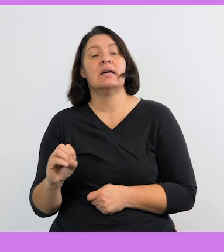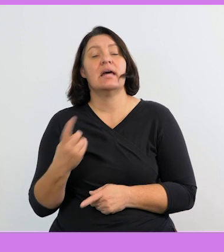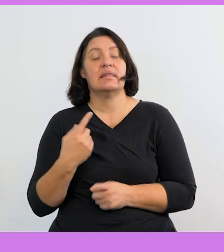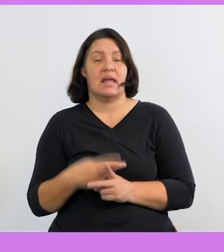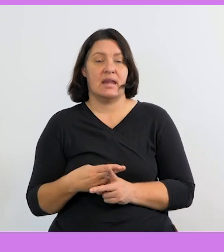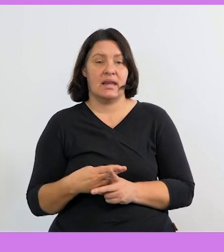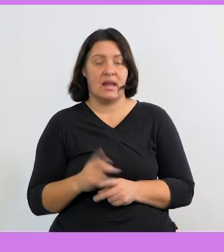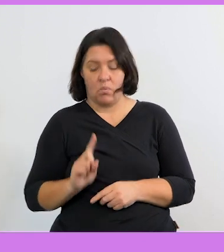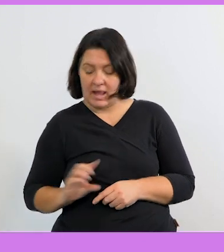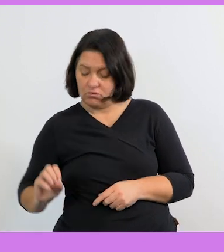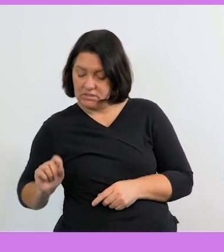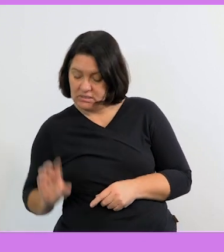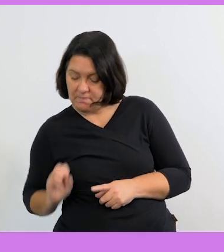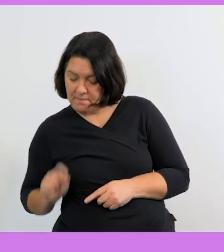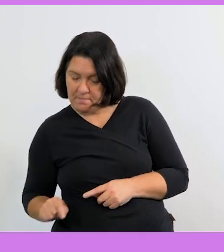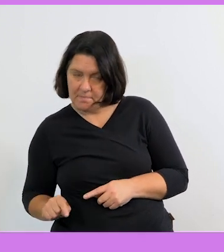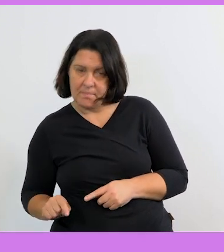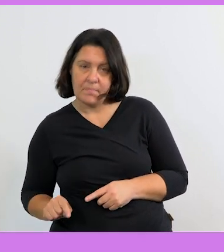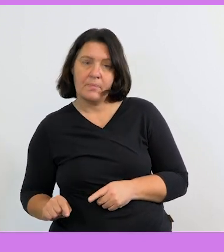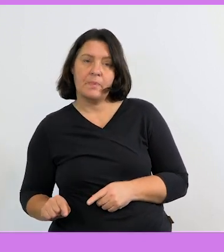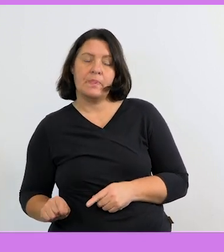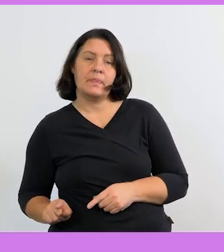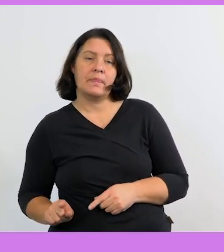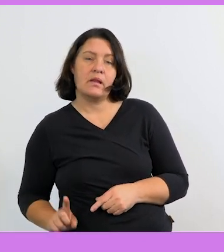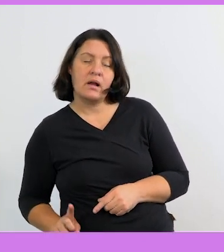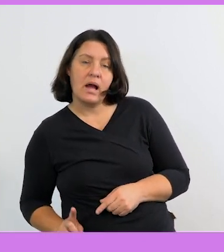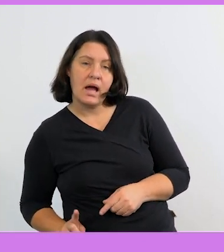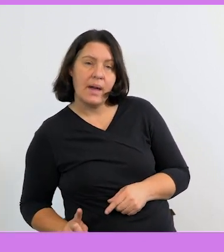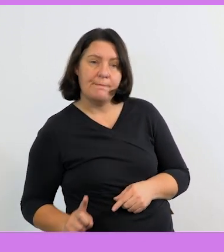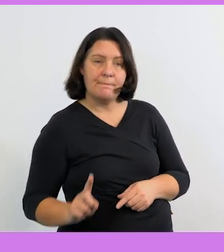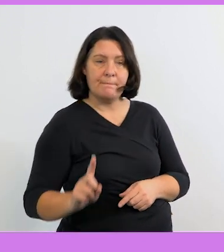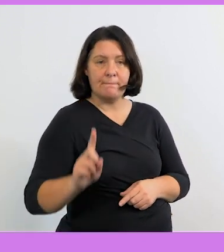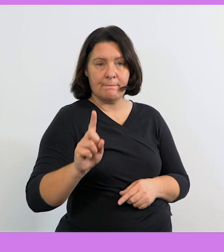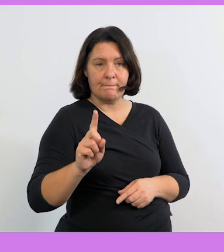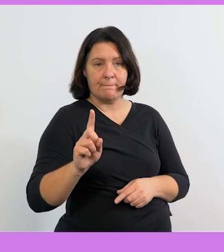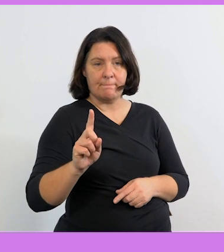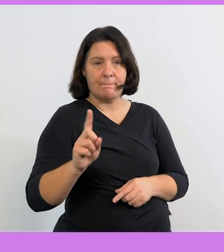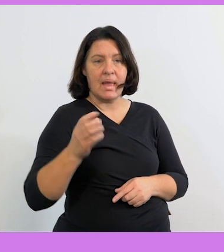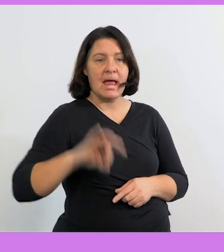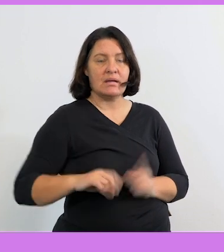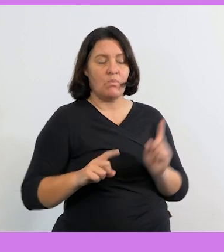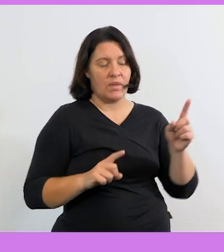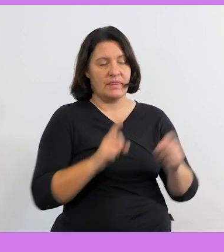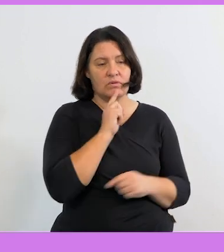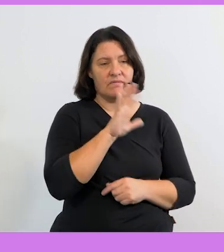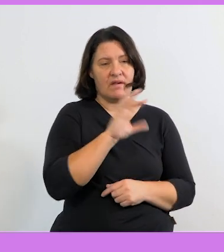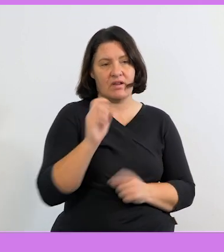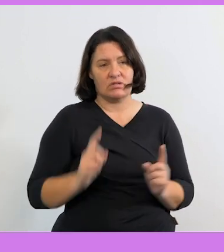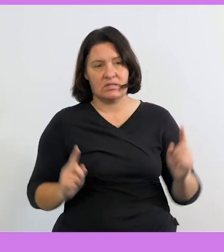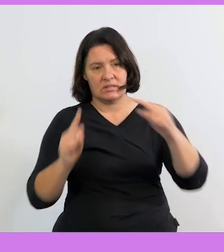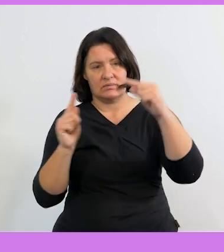to number of bunny chows, find 100 on my x-axis, right? And I go all the way up. The income should